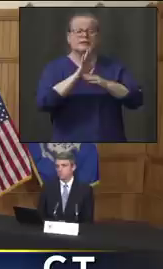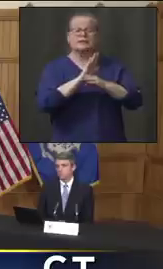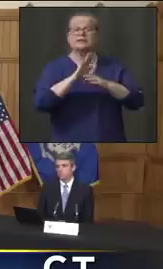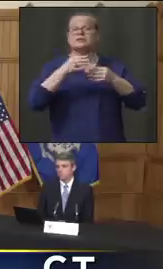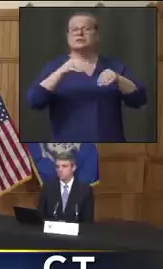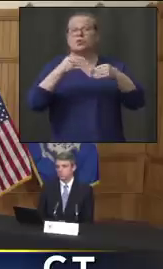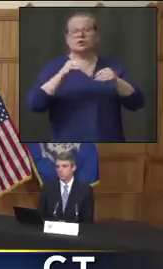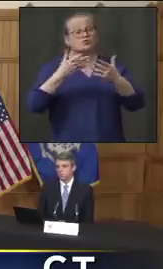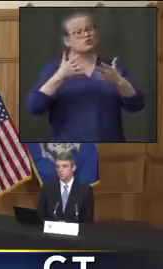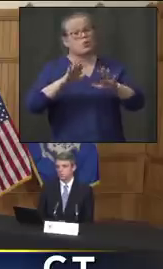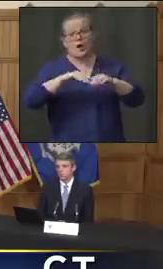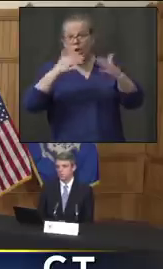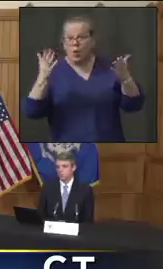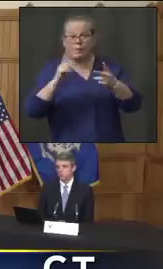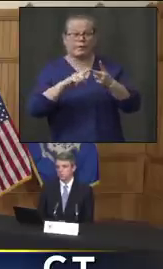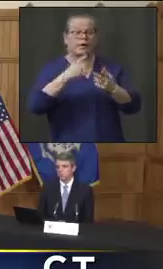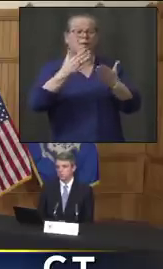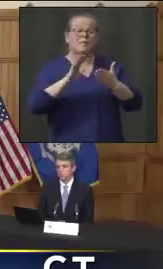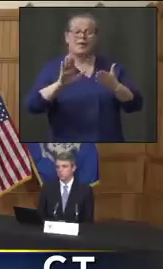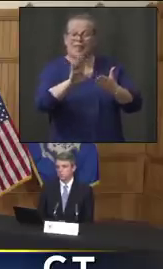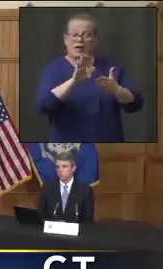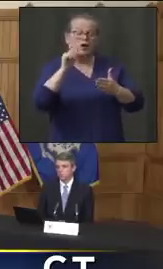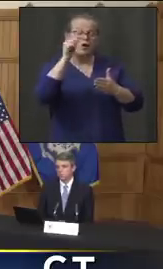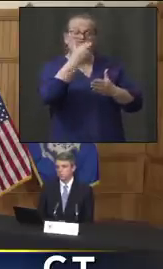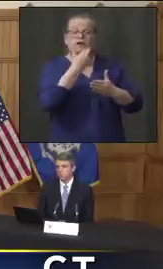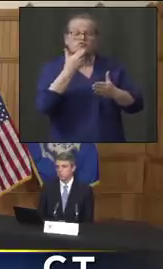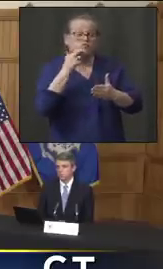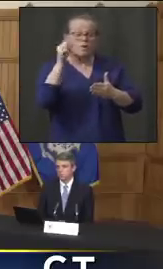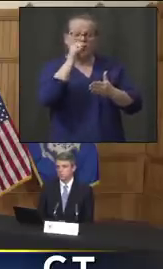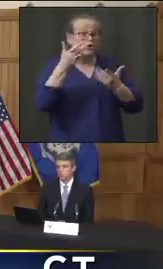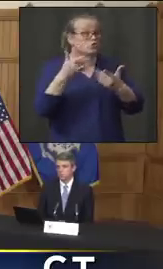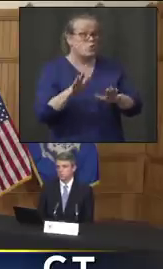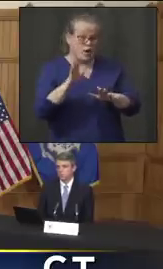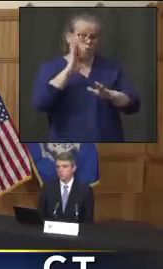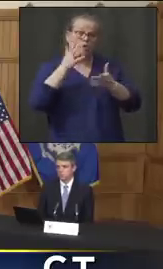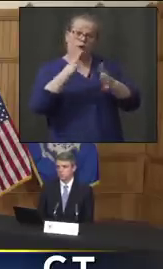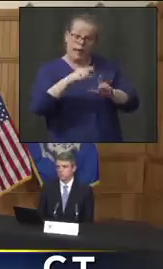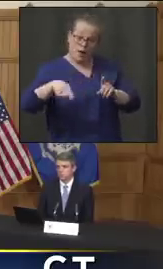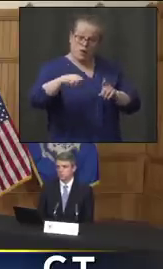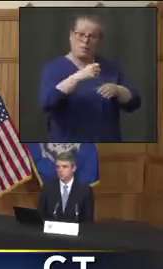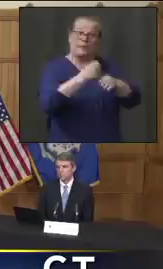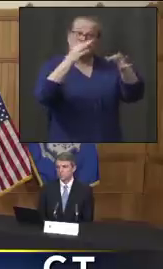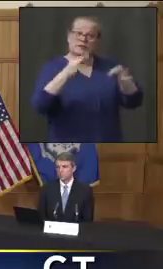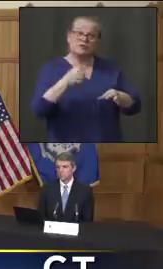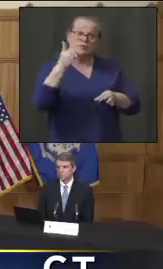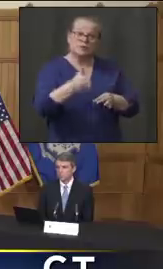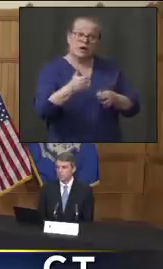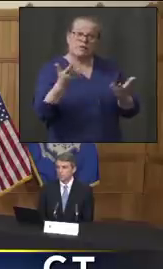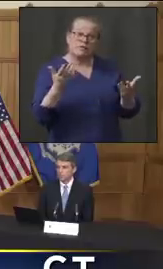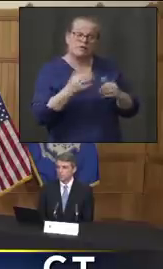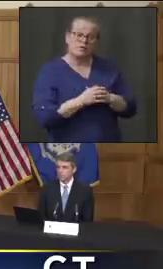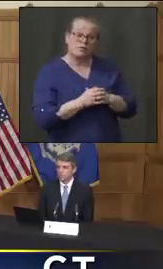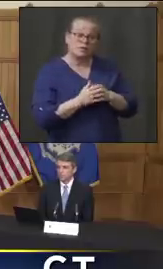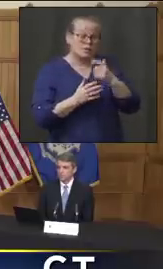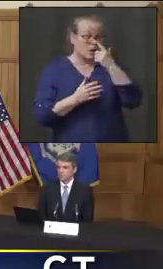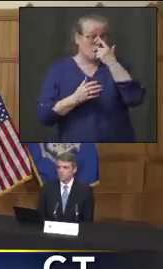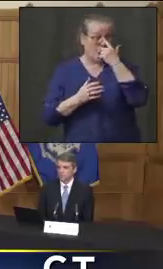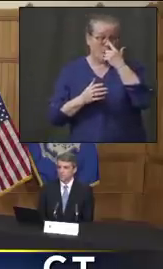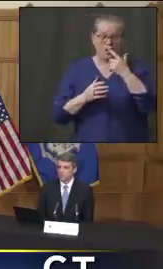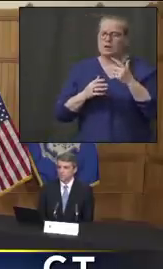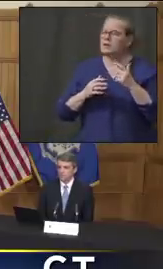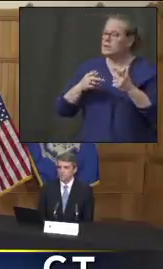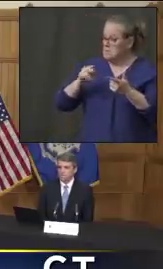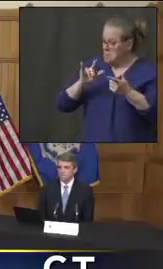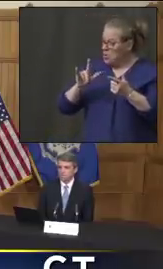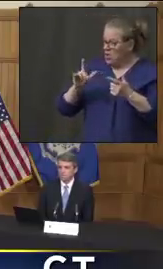will be able to reopen in their communities? Will that be a decision left to the local level? You have a thought on that, Paul? Yes, and